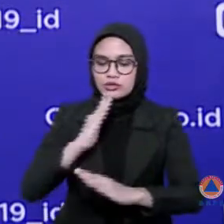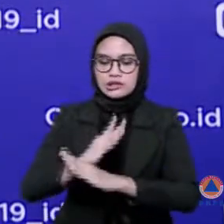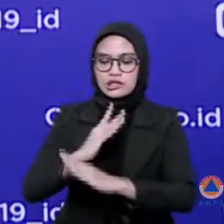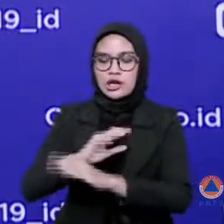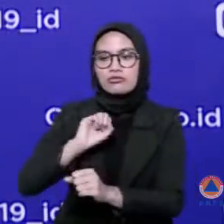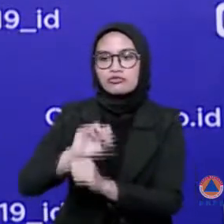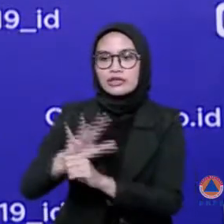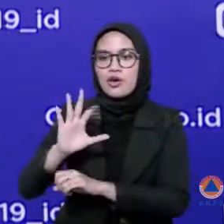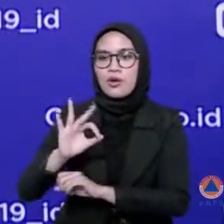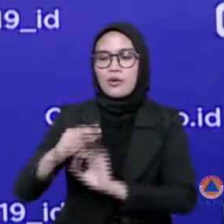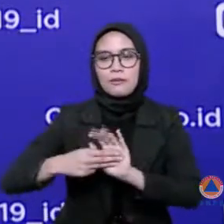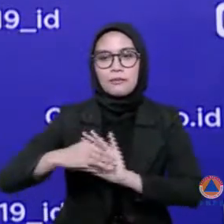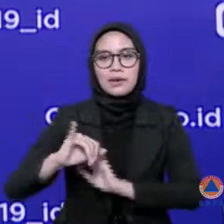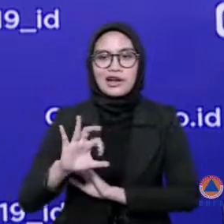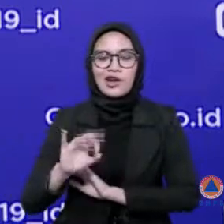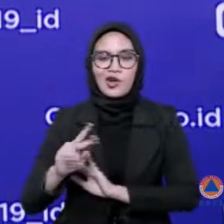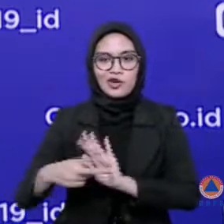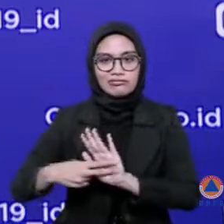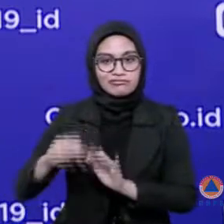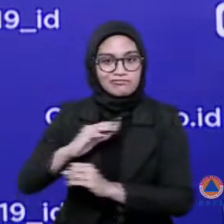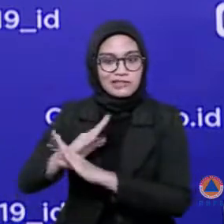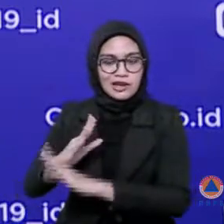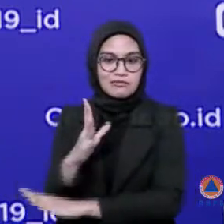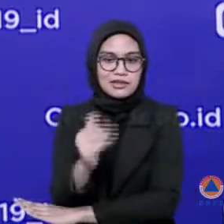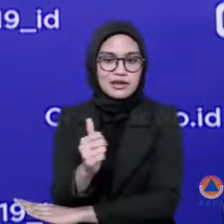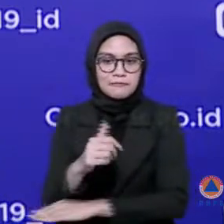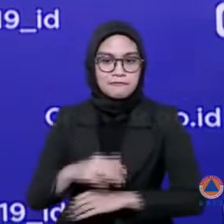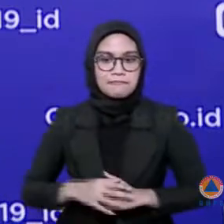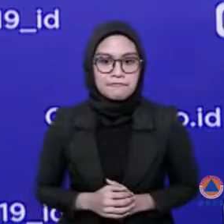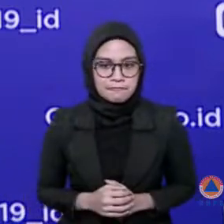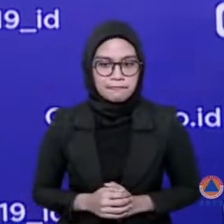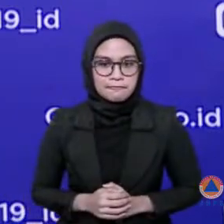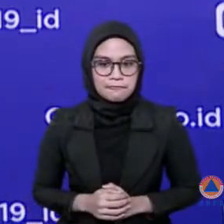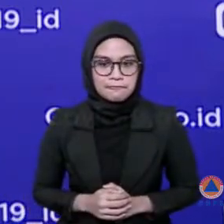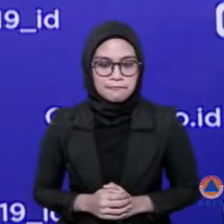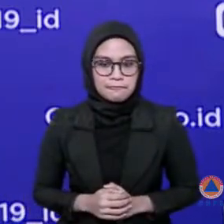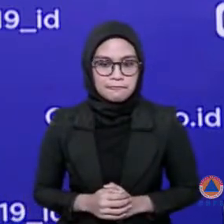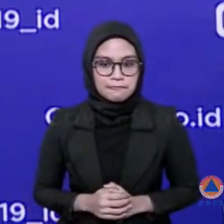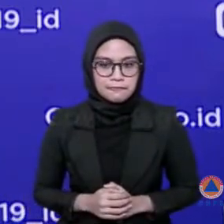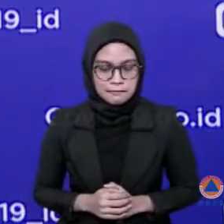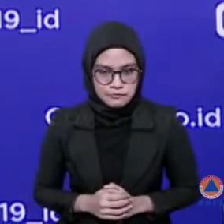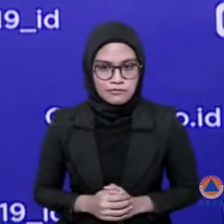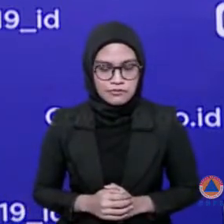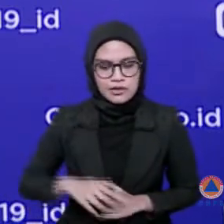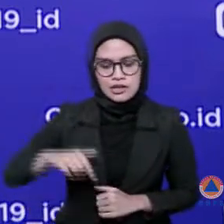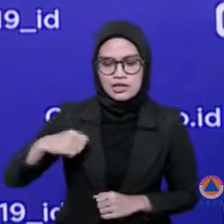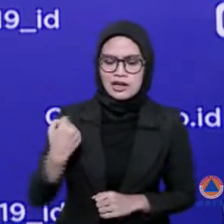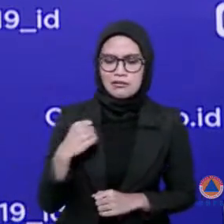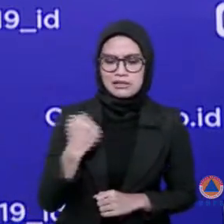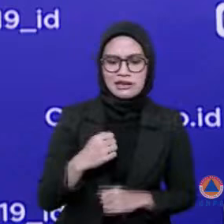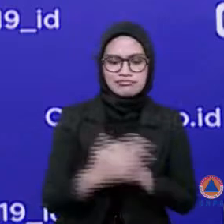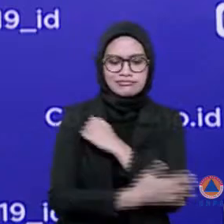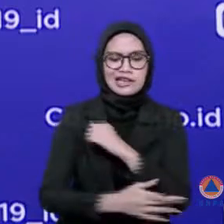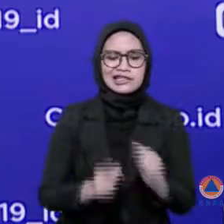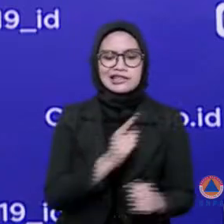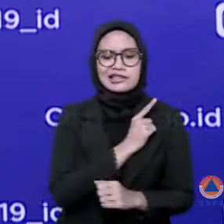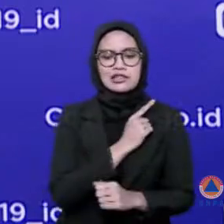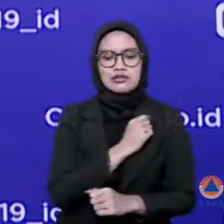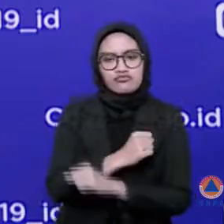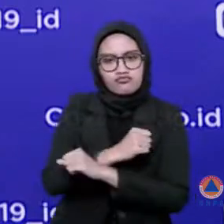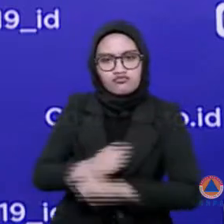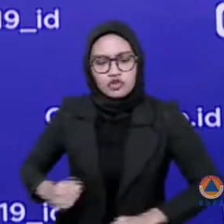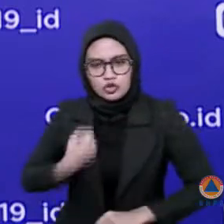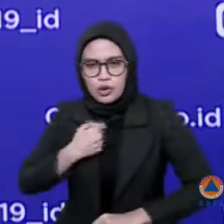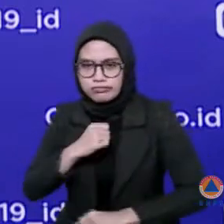Omicron. COVID-19 is a global pandemic that must also be met with global fights. We must strive